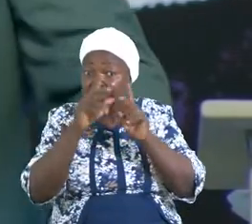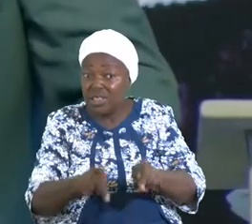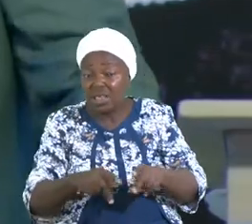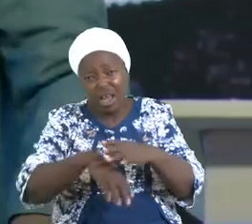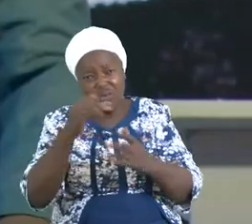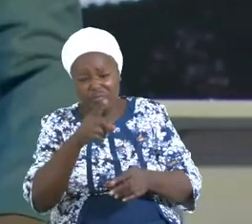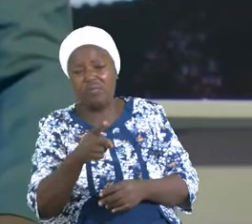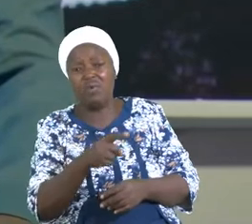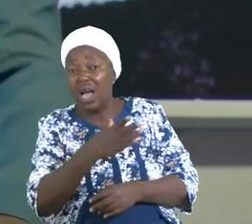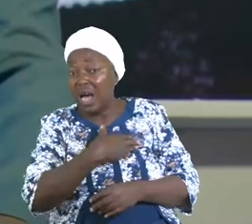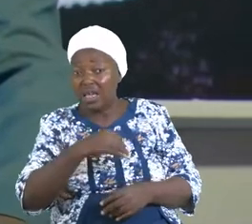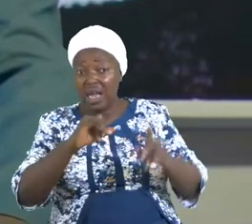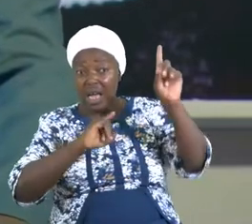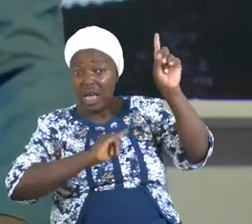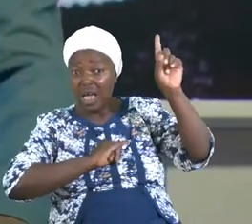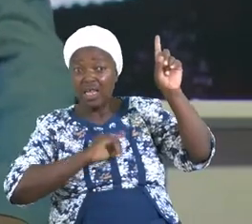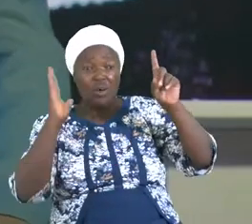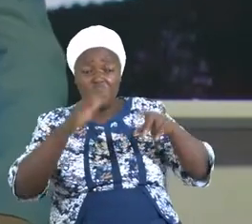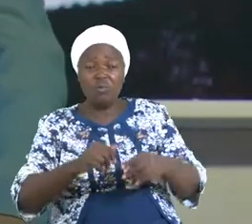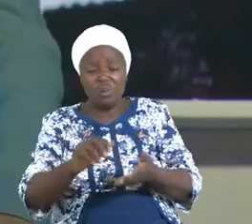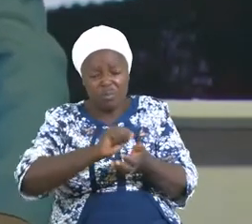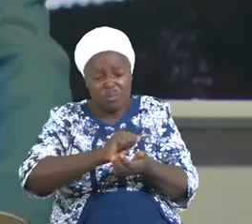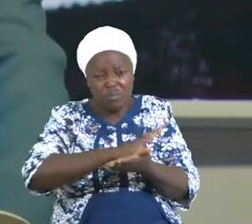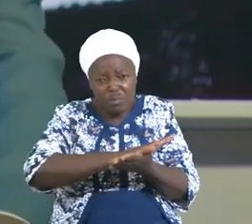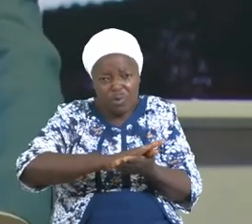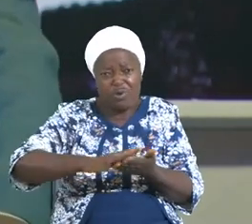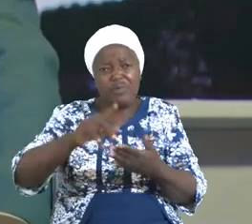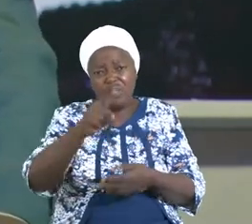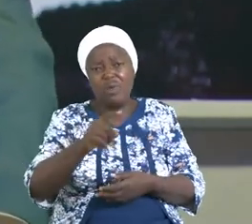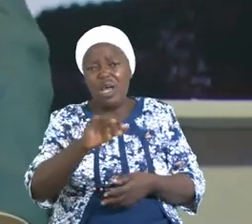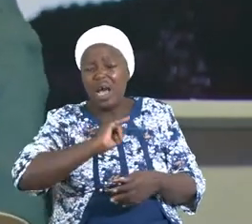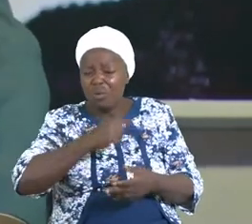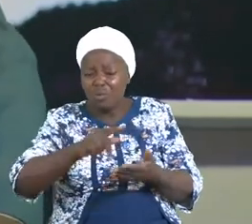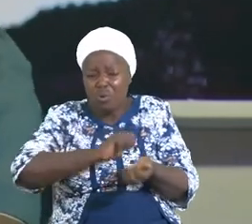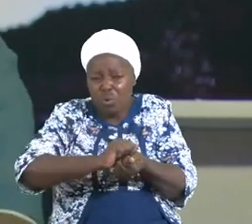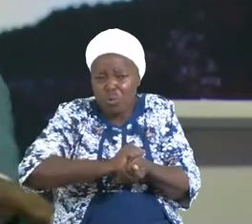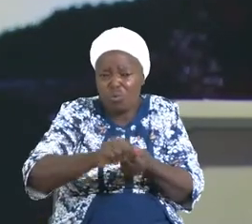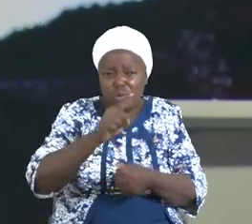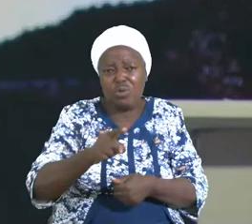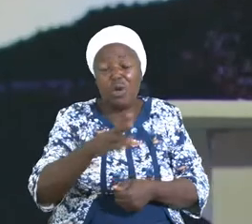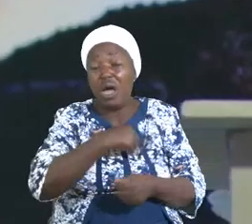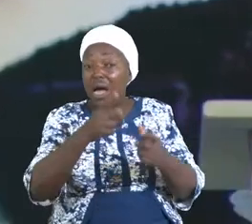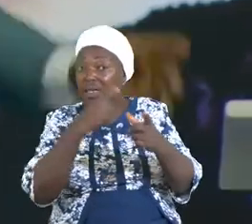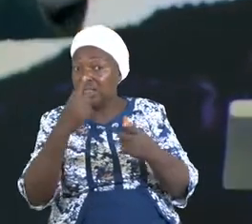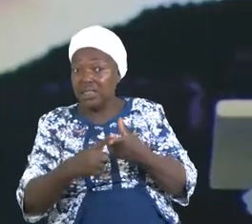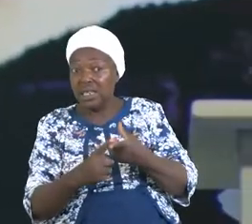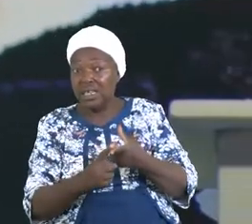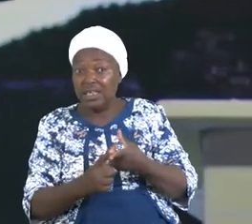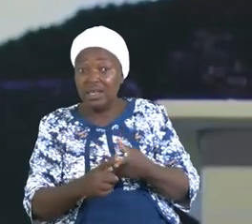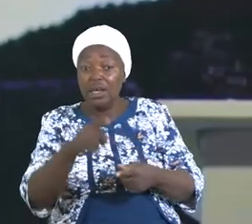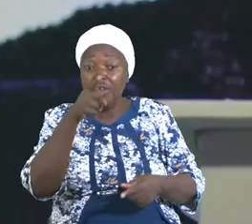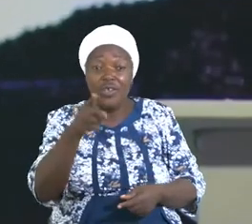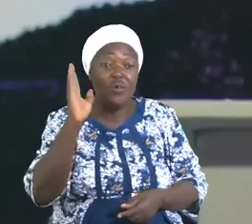will purify you. I will purge you. And then you'll be